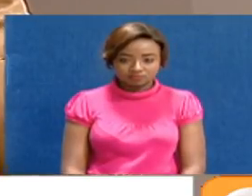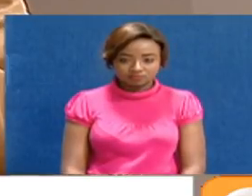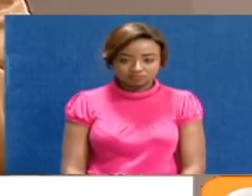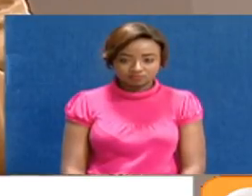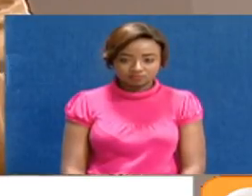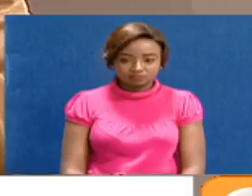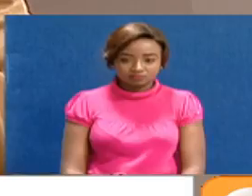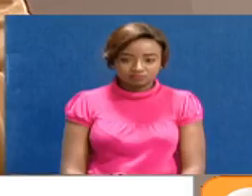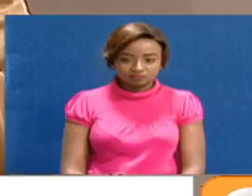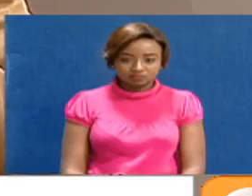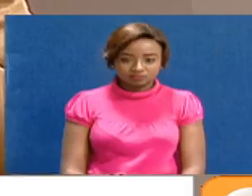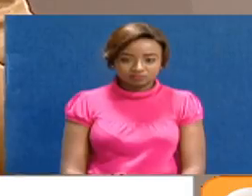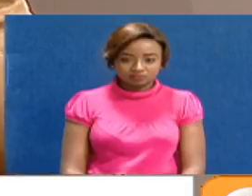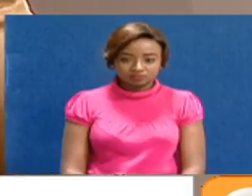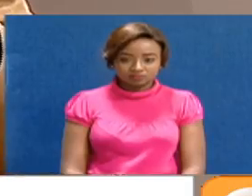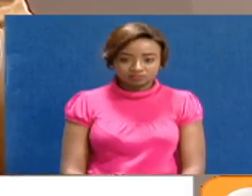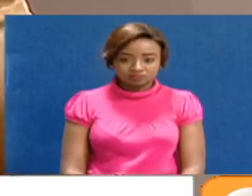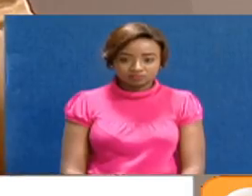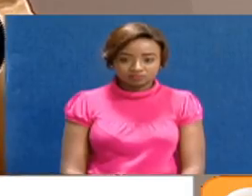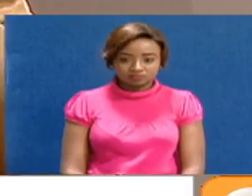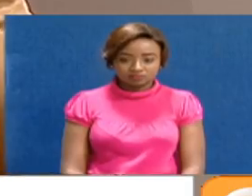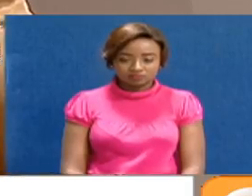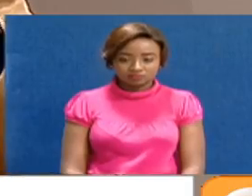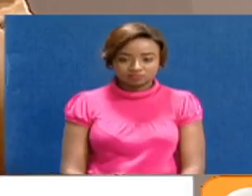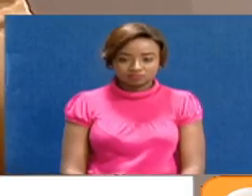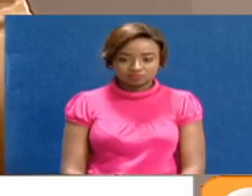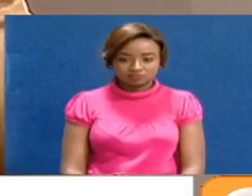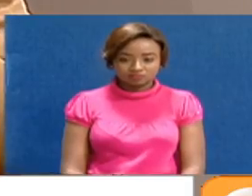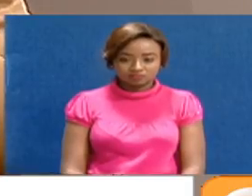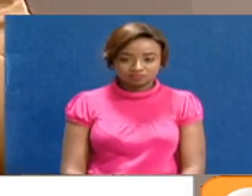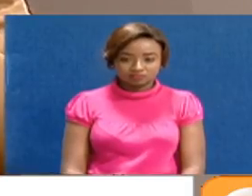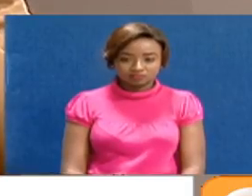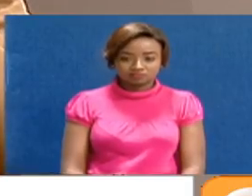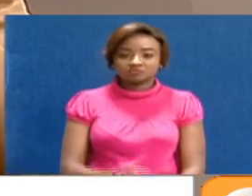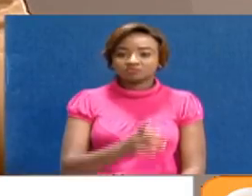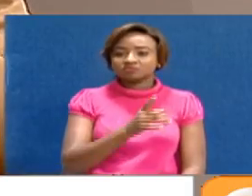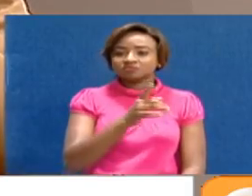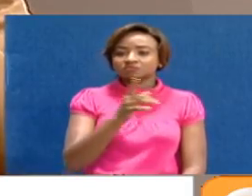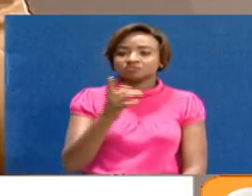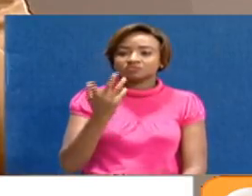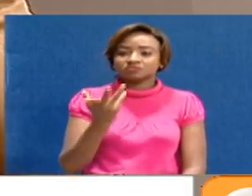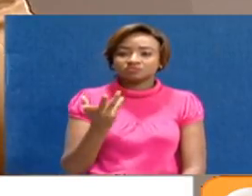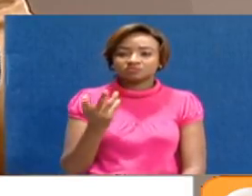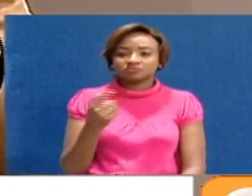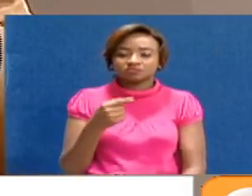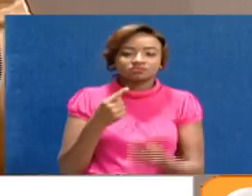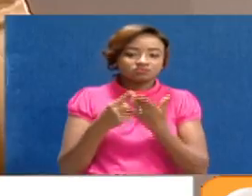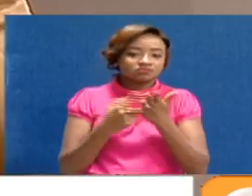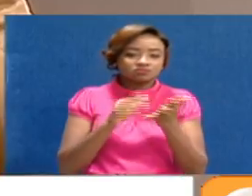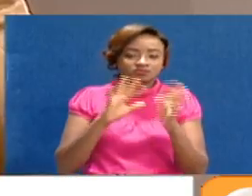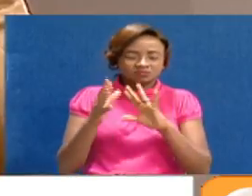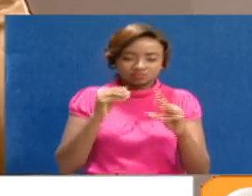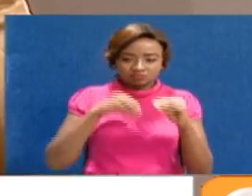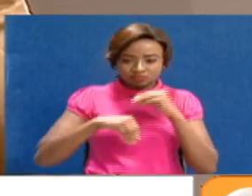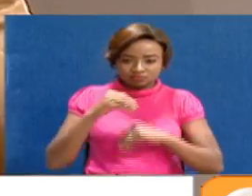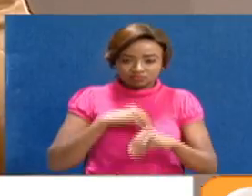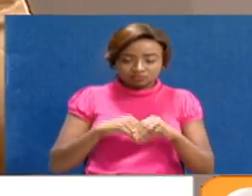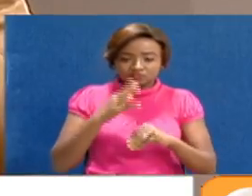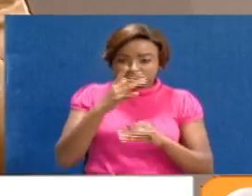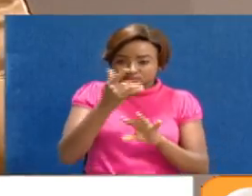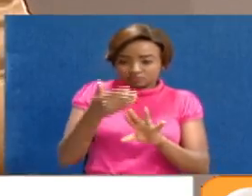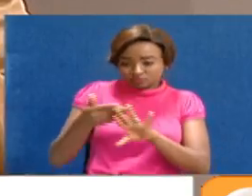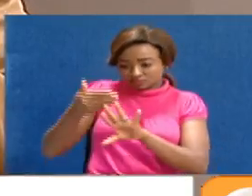the way I see it from my own perspective, it is a question of whether the grass is half full or half empty. Mm-hmm. Because so much has been